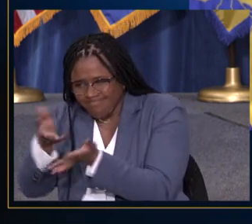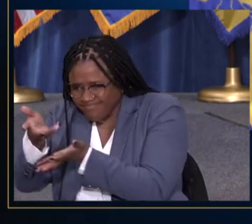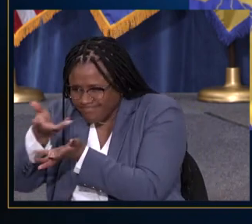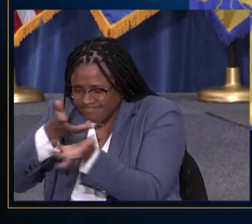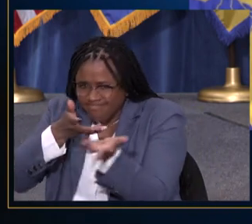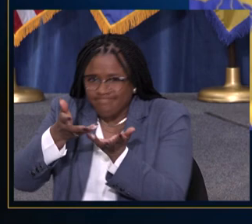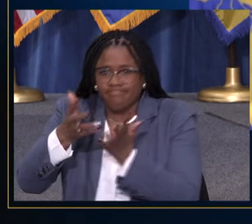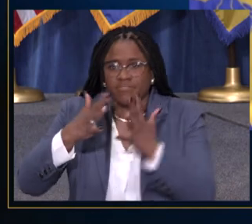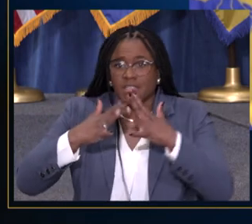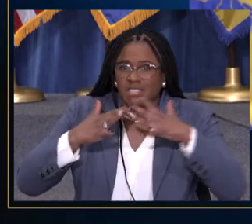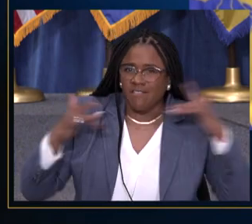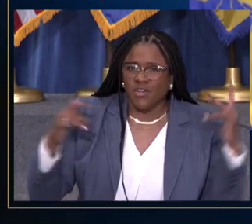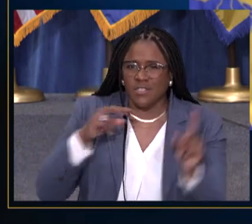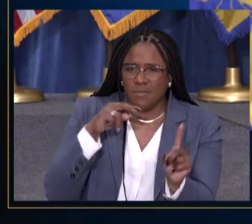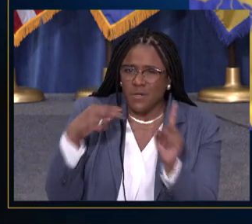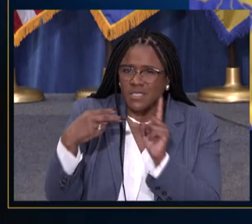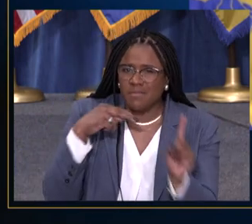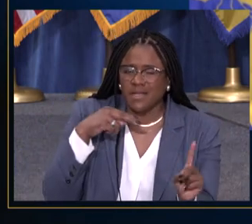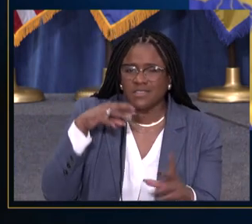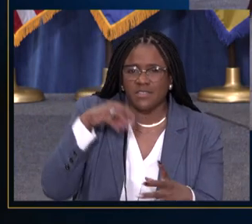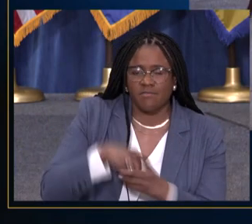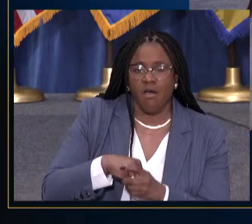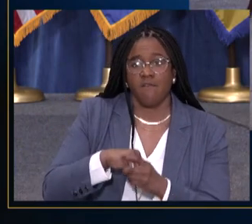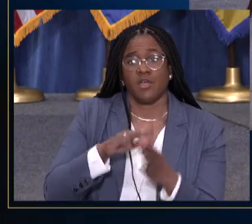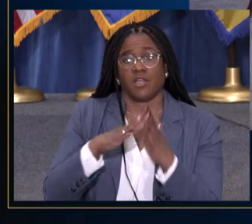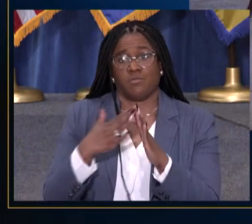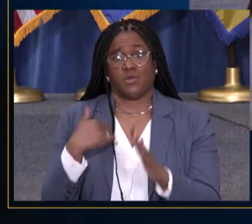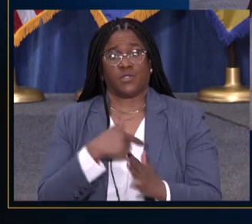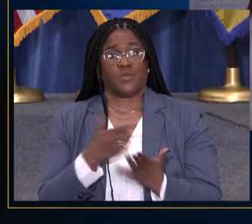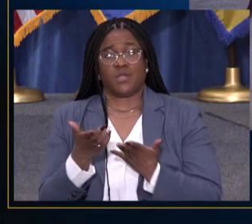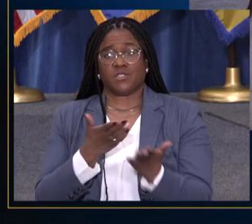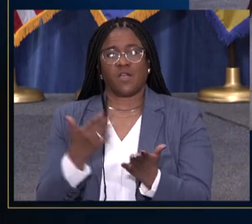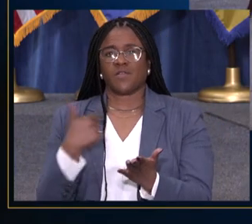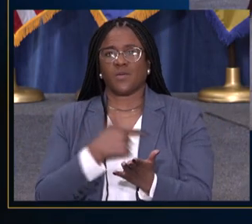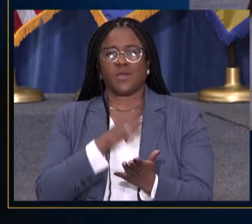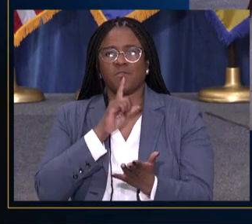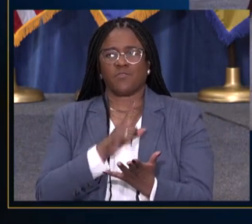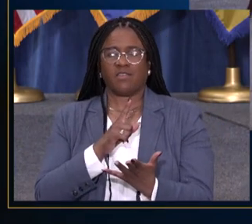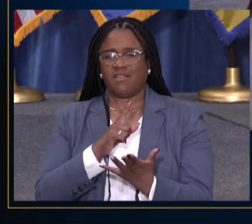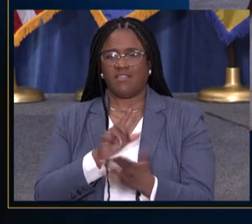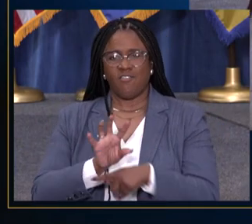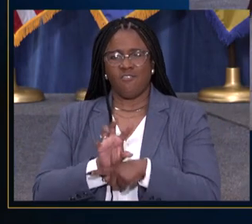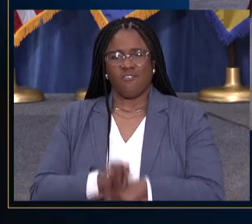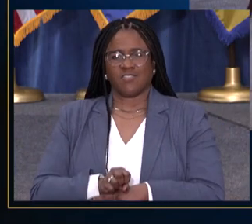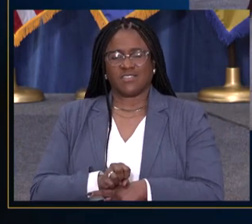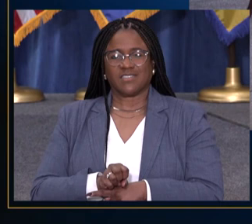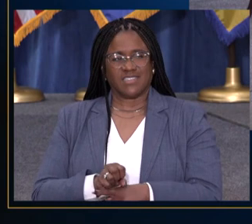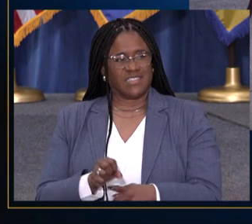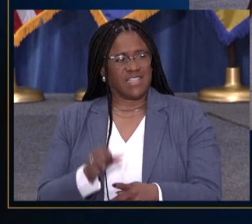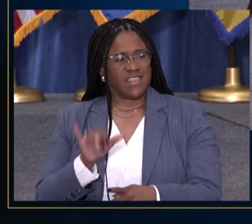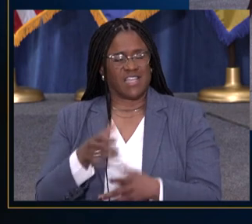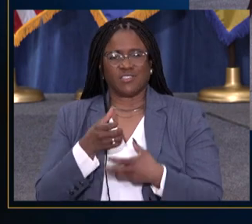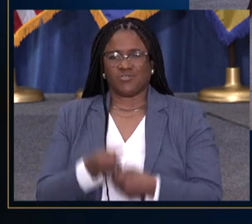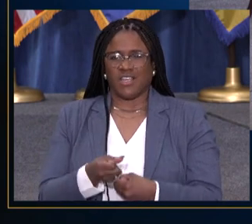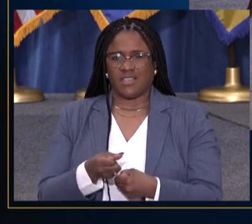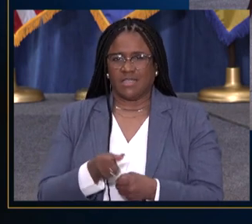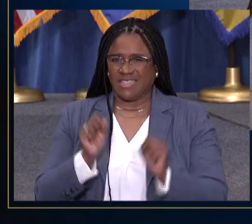with diverse perspectives, with the communities we serve, we harness the strength to affect real